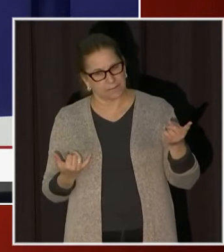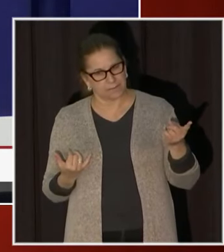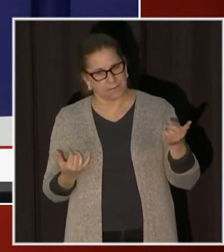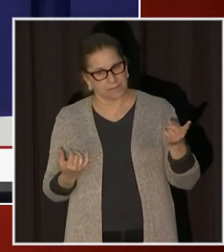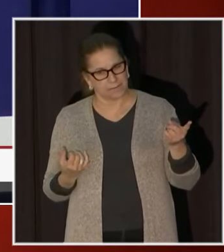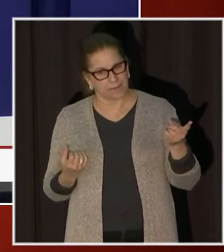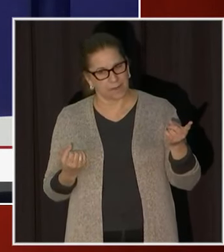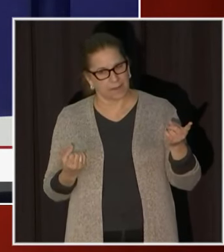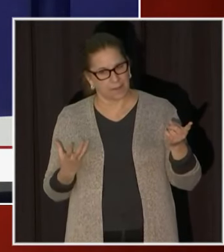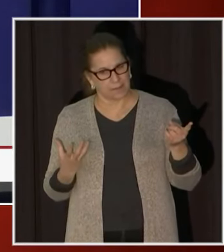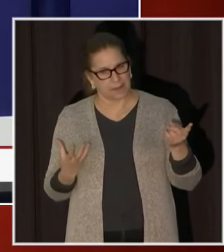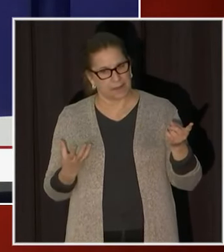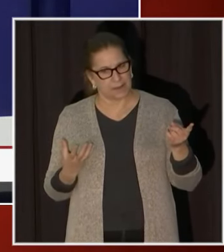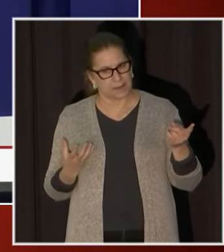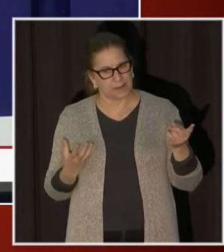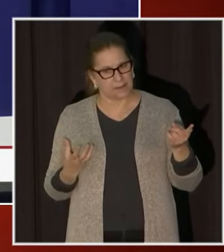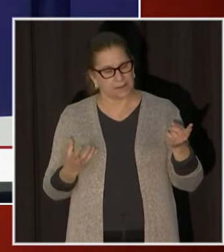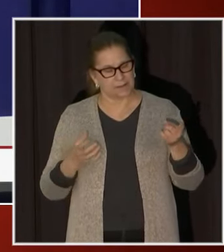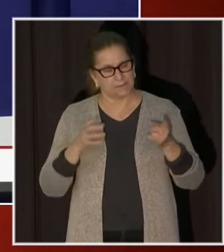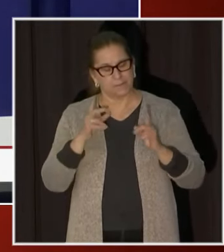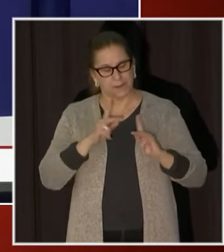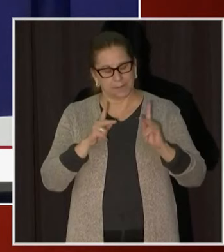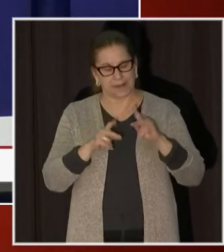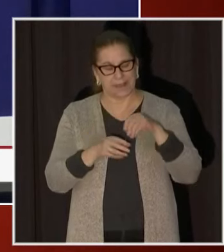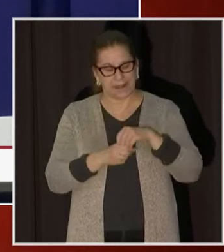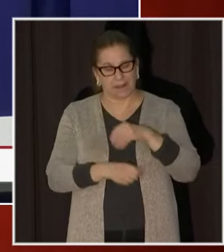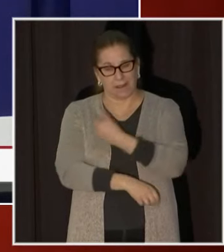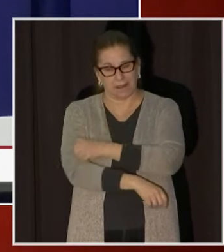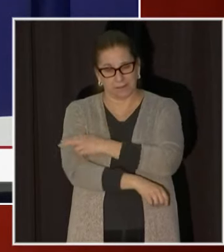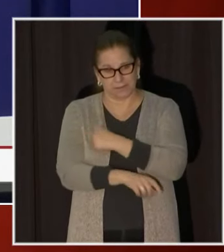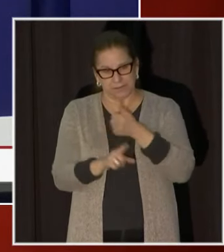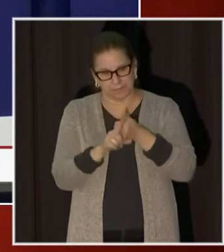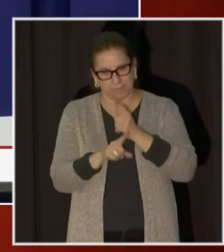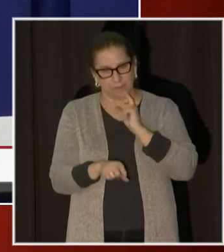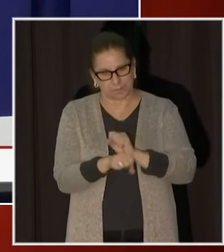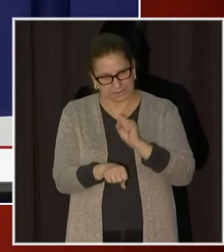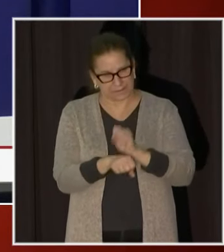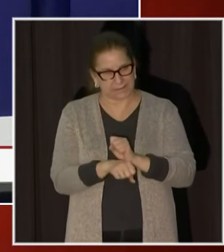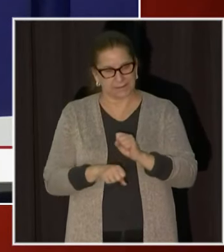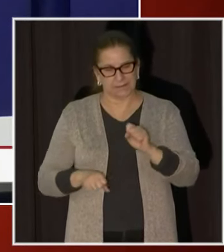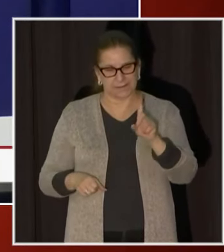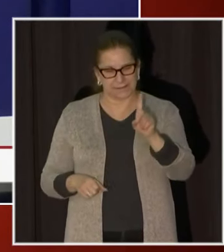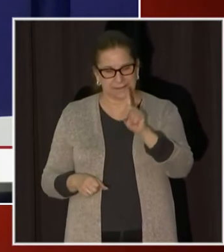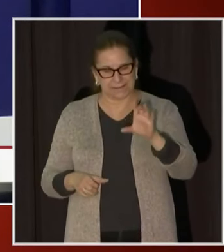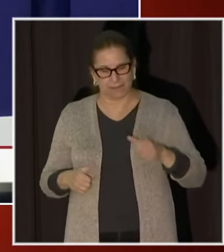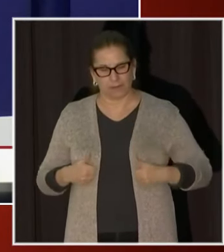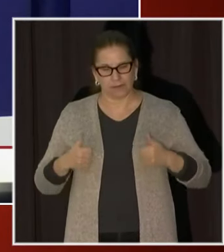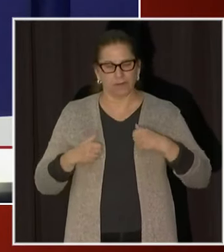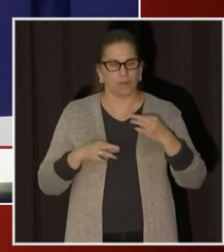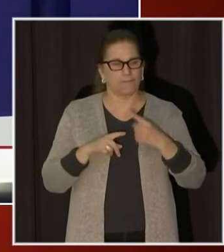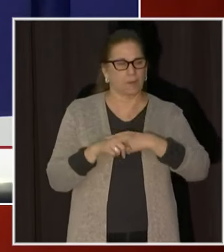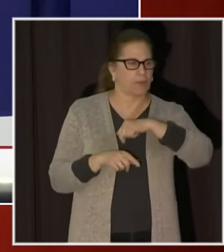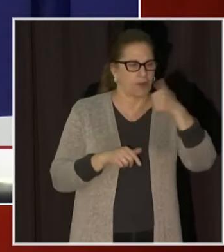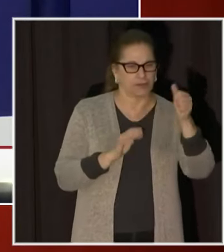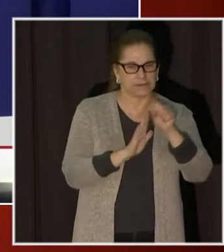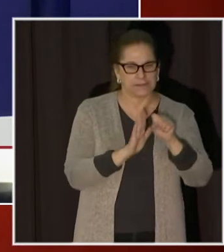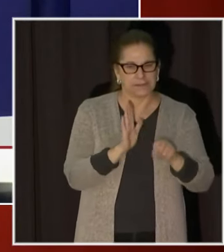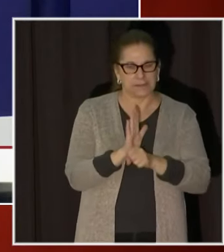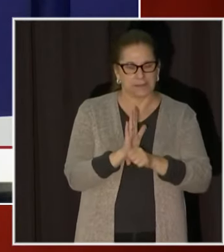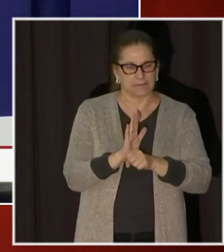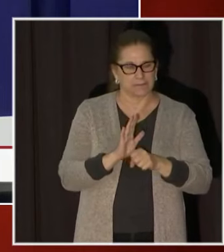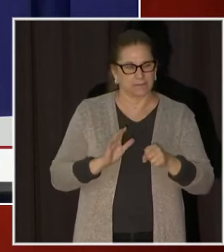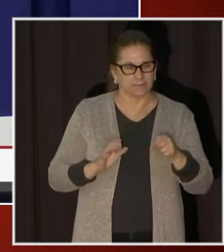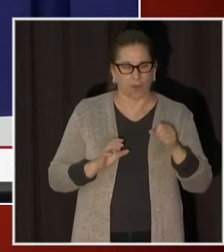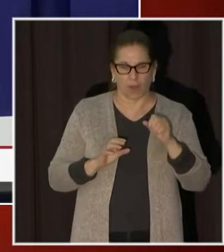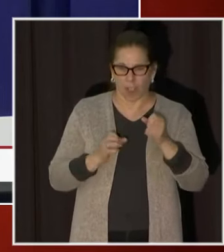residents versus out-of-state residents, and how many of the deaths, have we had deaths in DC hospitals that were out-of-state residents, and can you give us